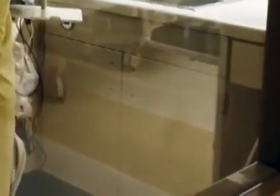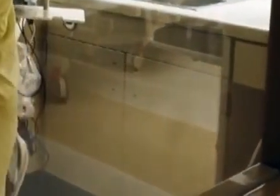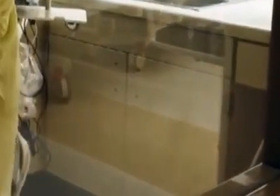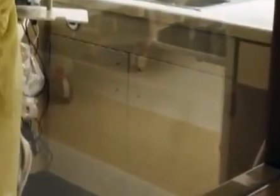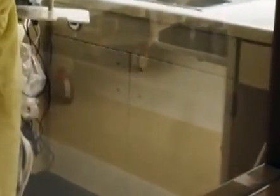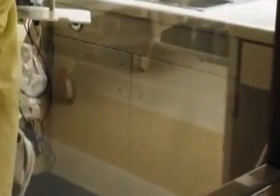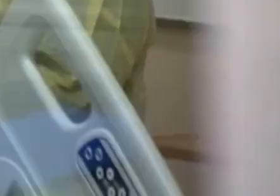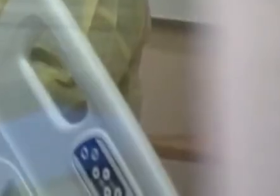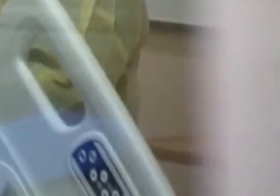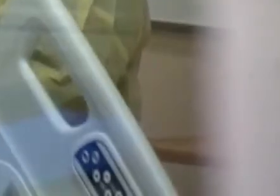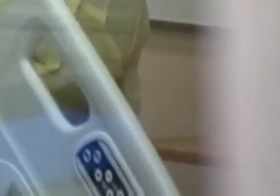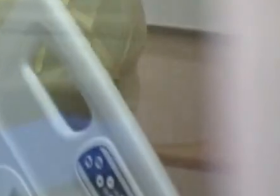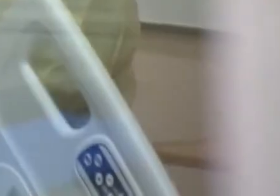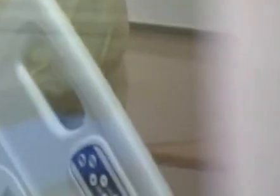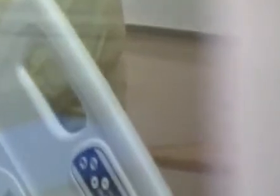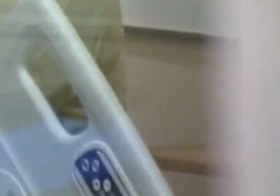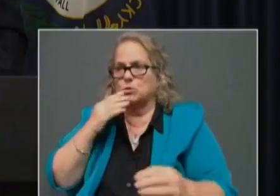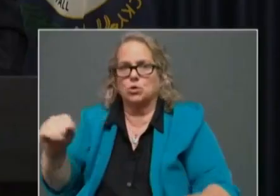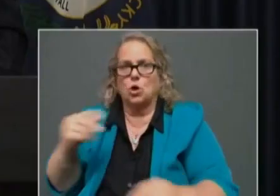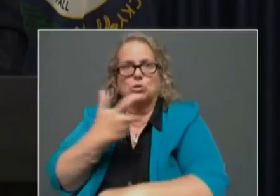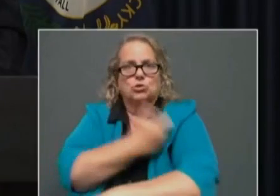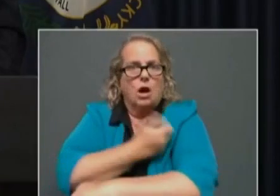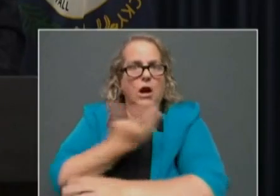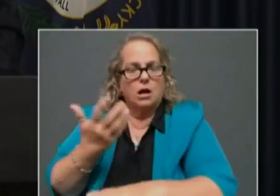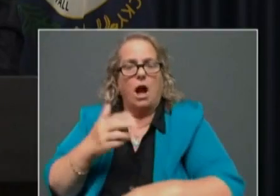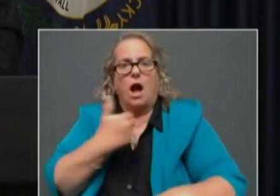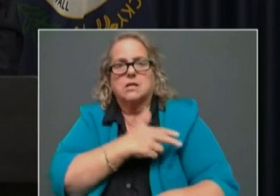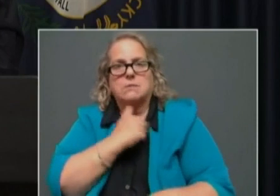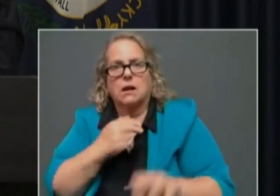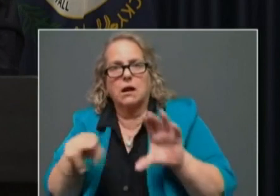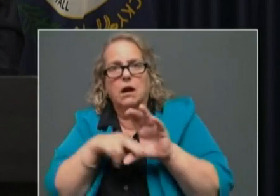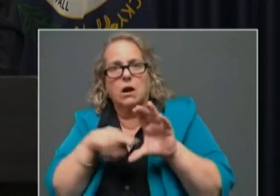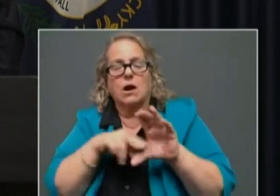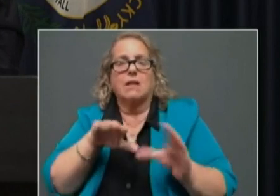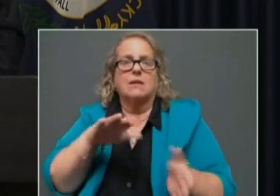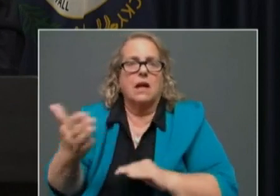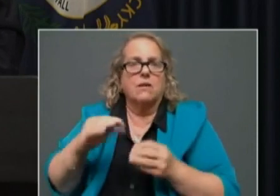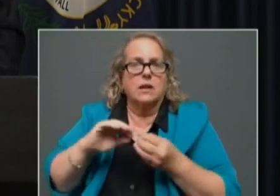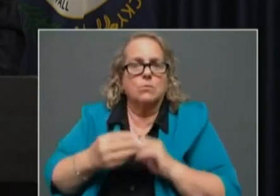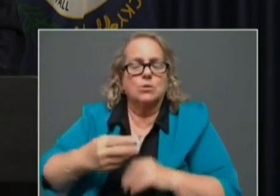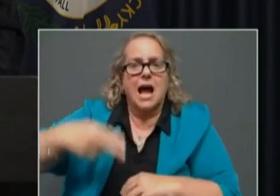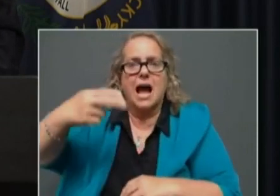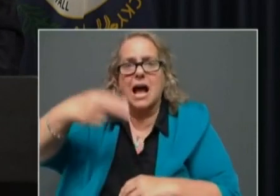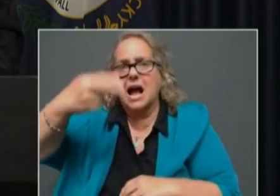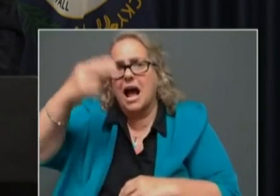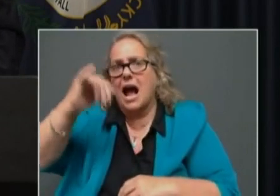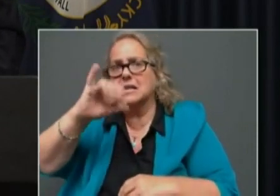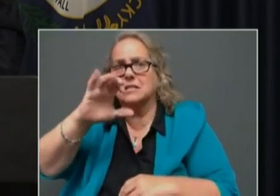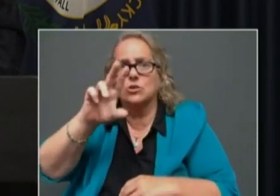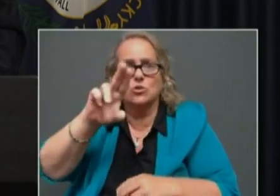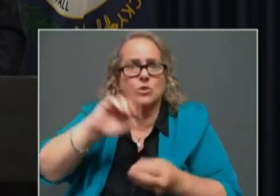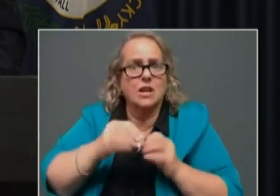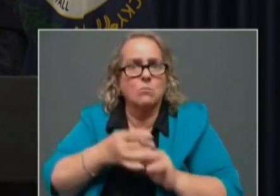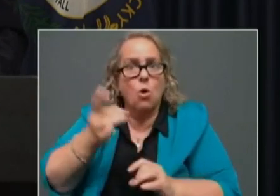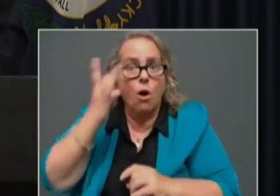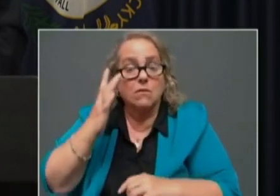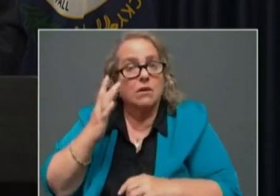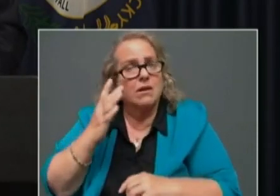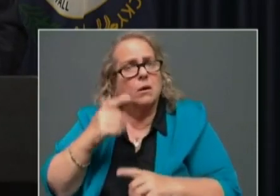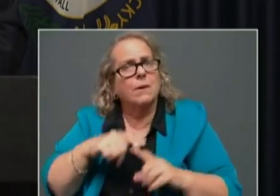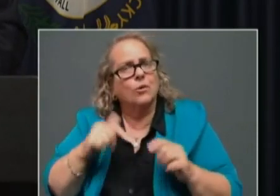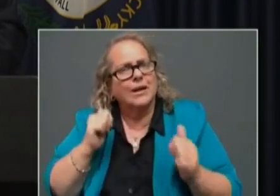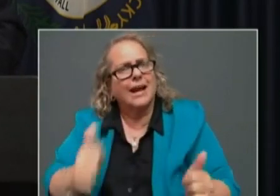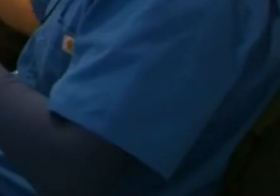population. The hospitalization numbers, the death numbers, the ICU numbers, are totally avoidable if you get